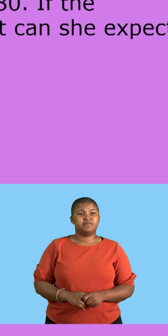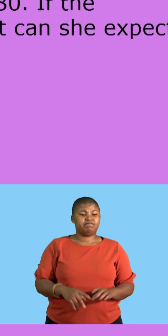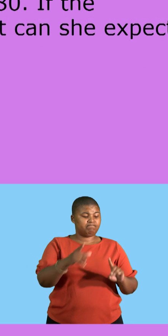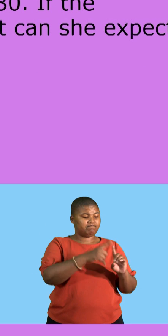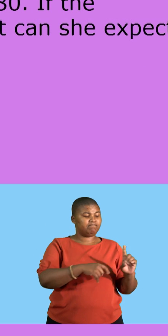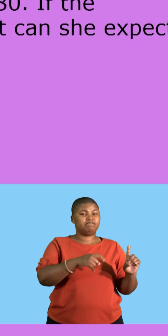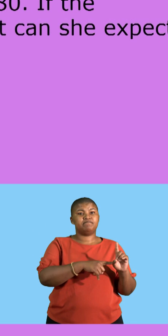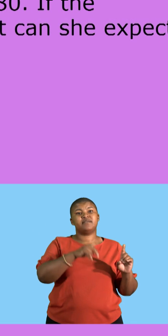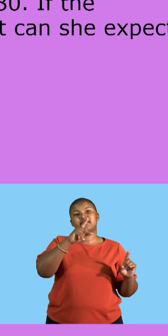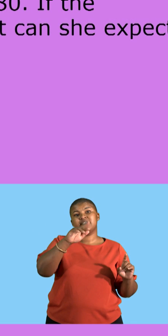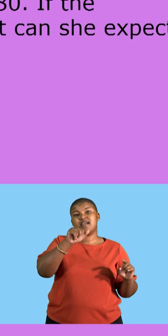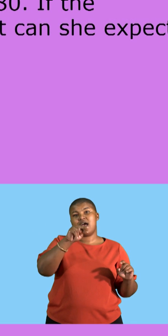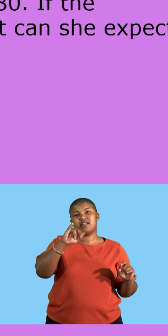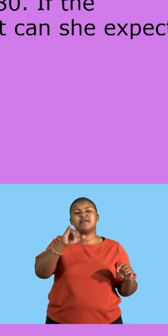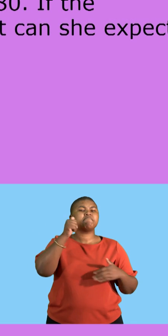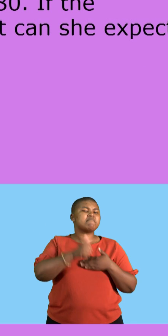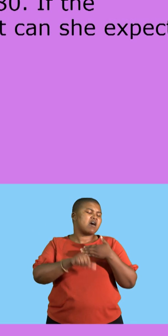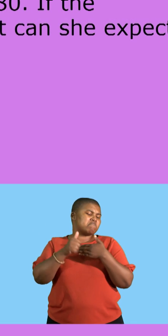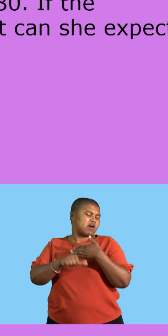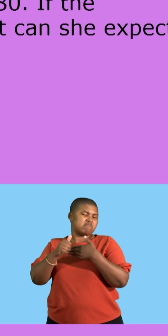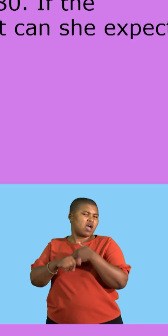Connie does a monthly shopping and pays